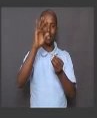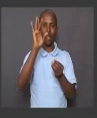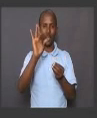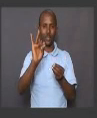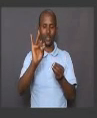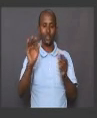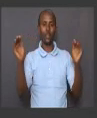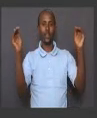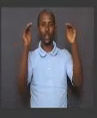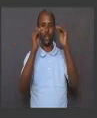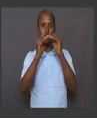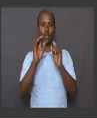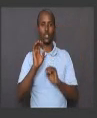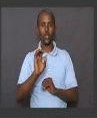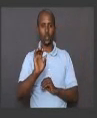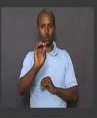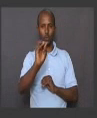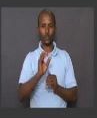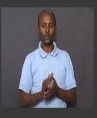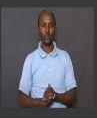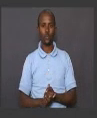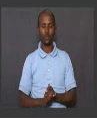8 equals 0.